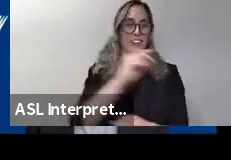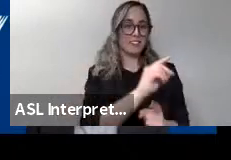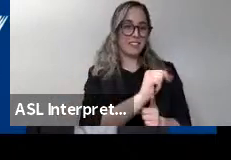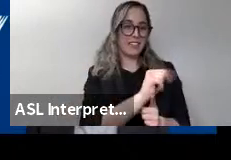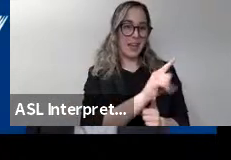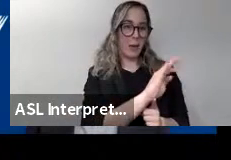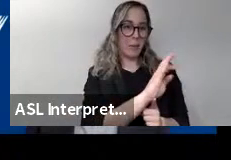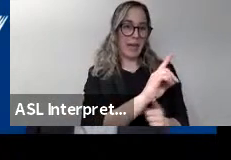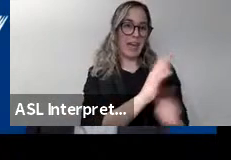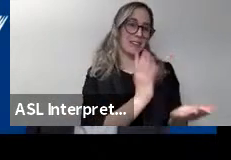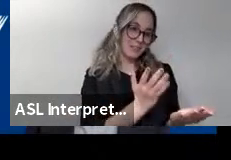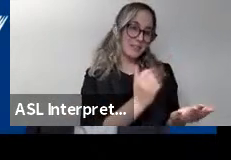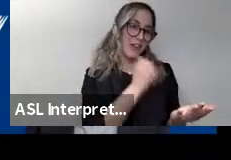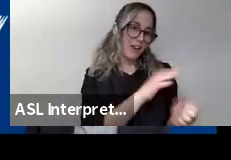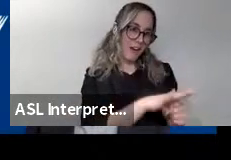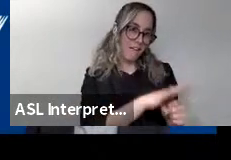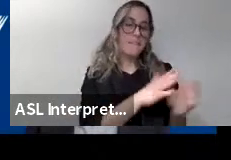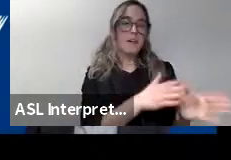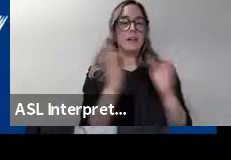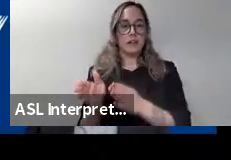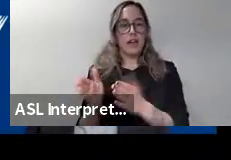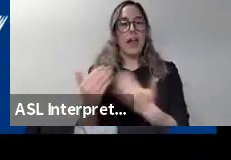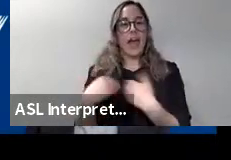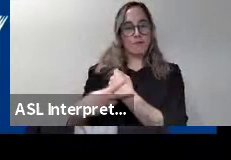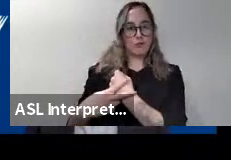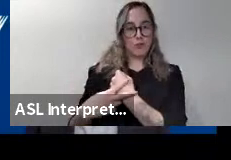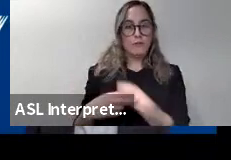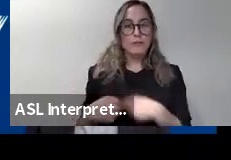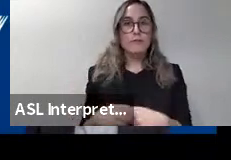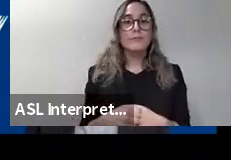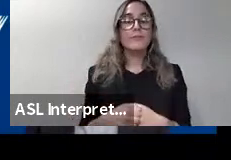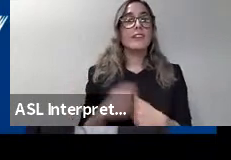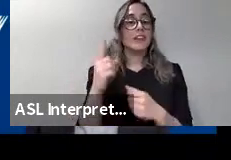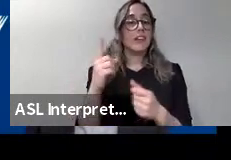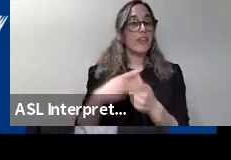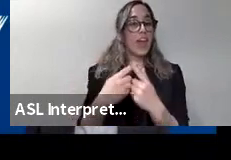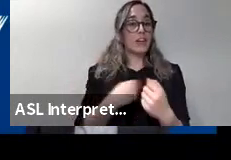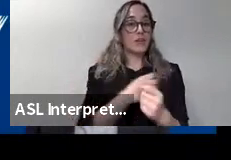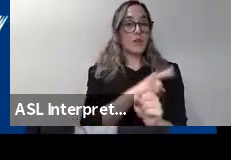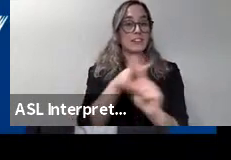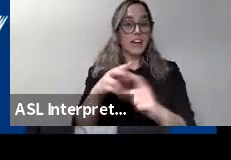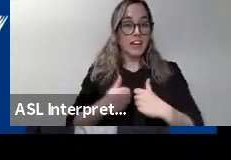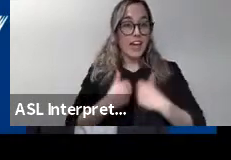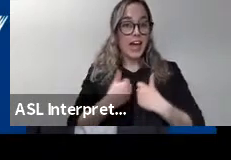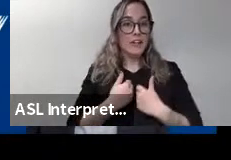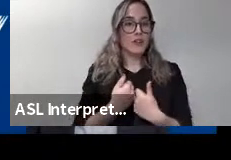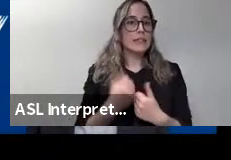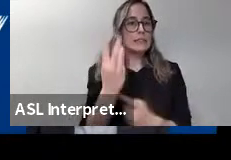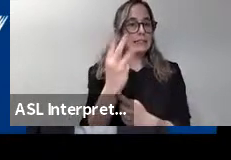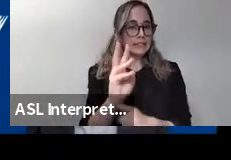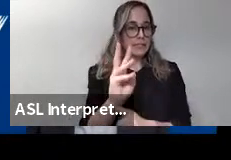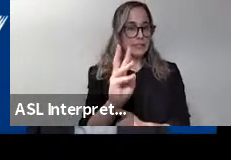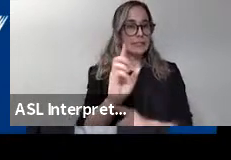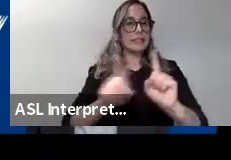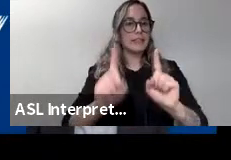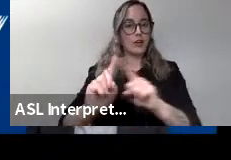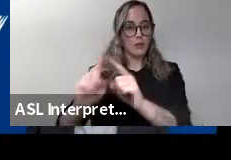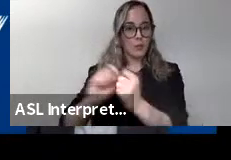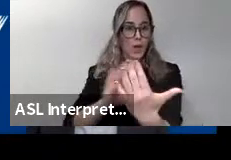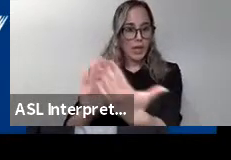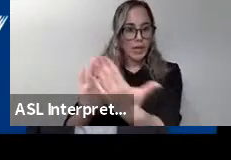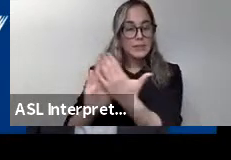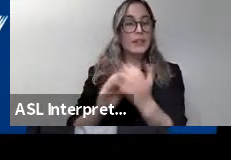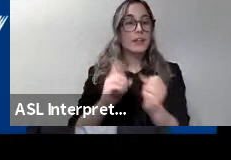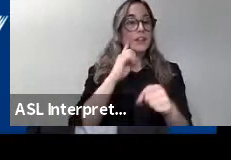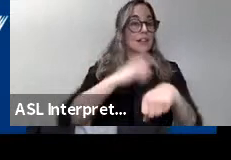In order to account for potential seasonal variation and annoyance, we assigned addresses to one of six ways which corresponded to different time periods